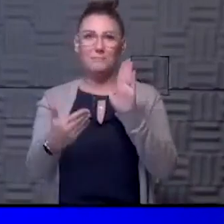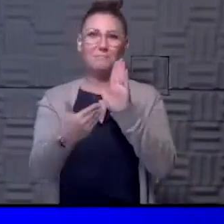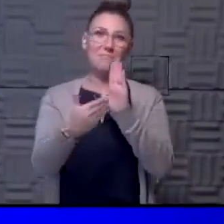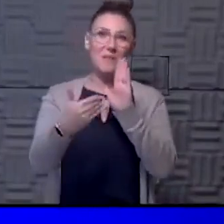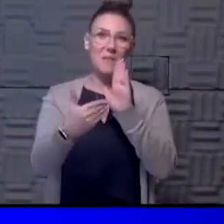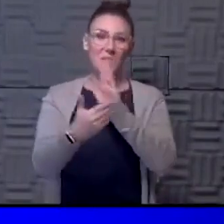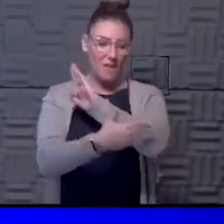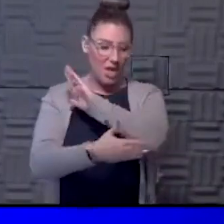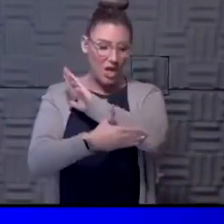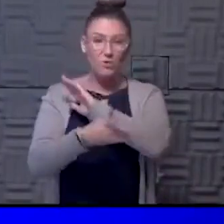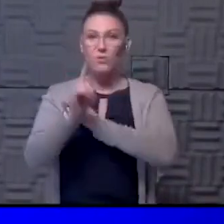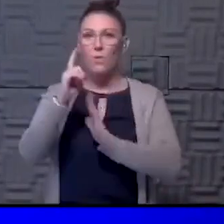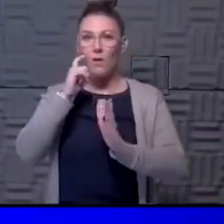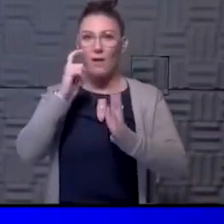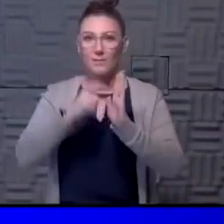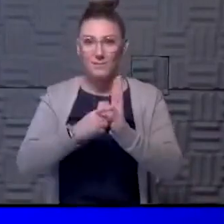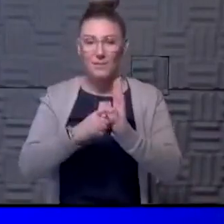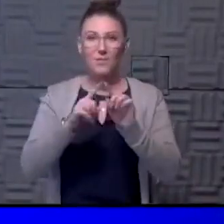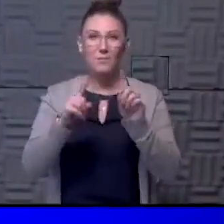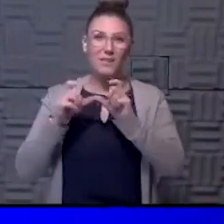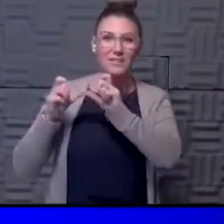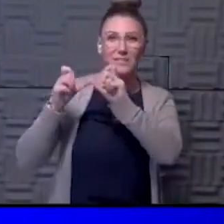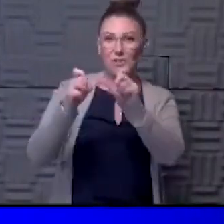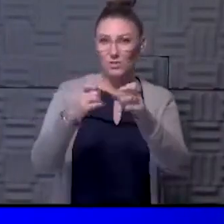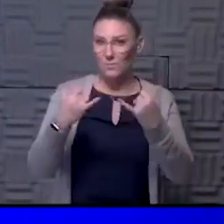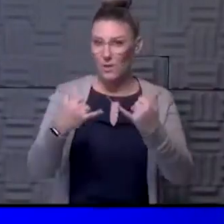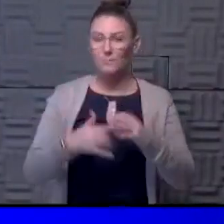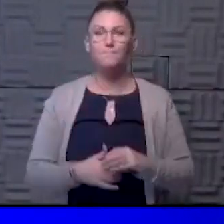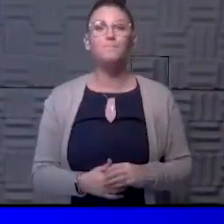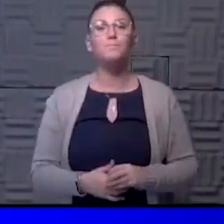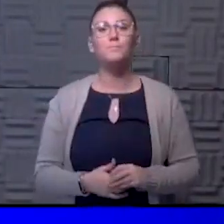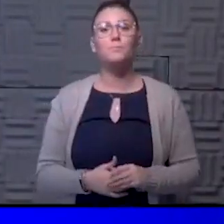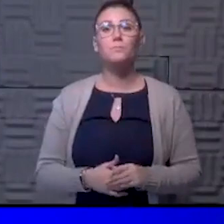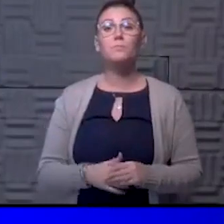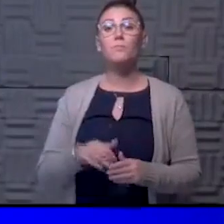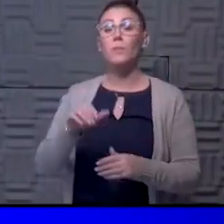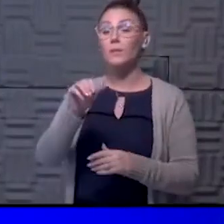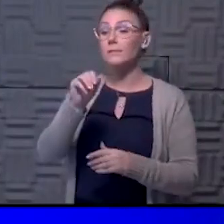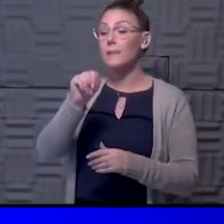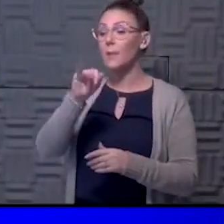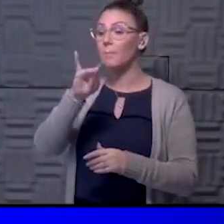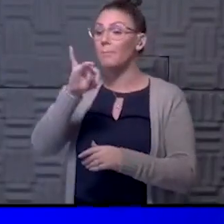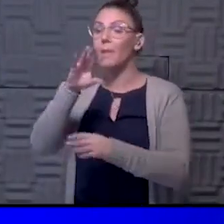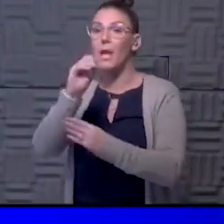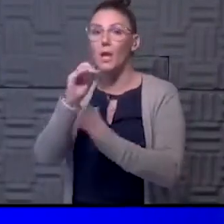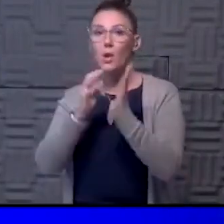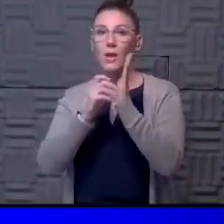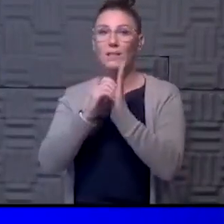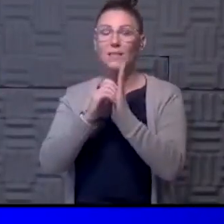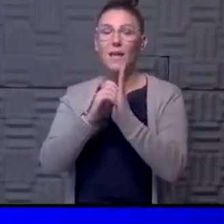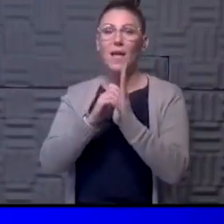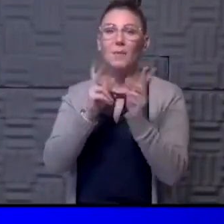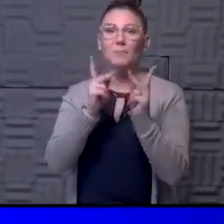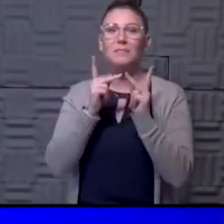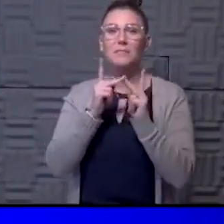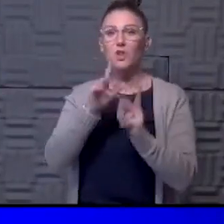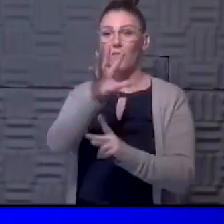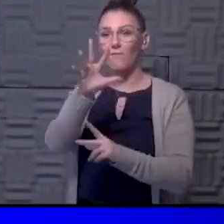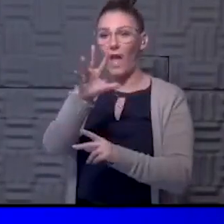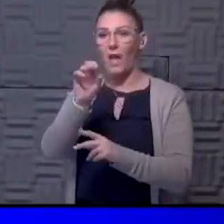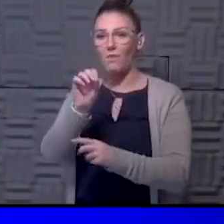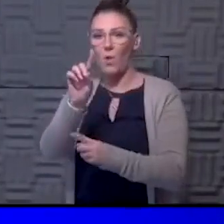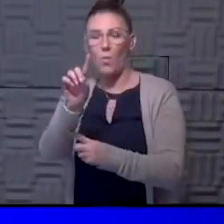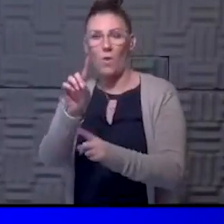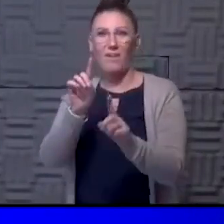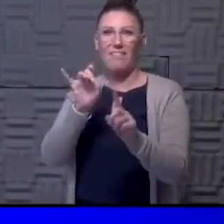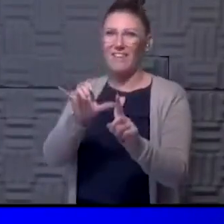country where they're identified, but we'll continue for right now. There's an amino acid change at position 501. That doesn't look to have